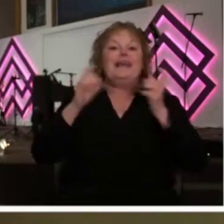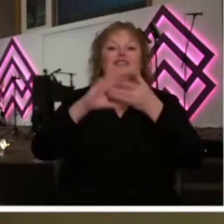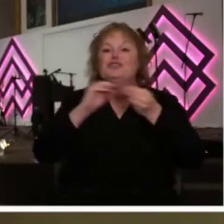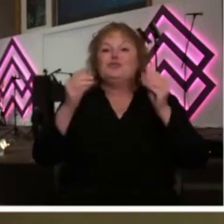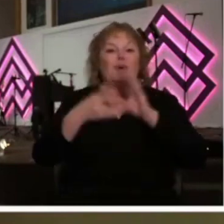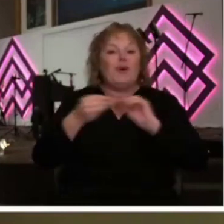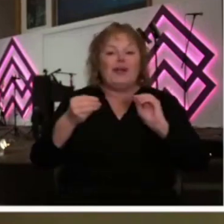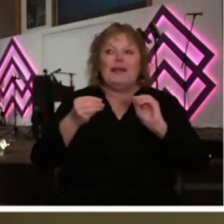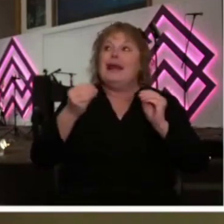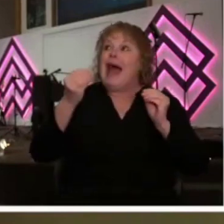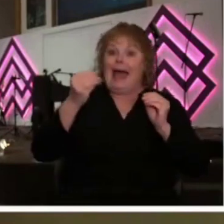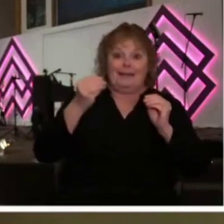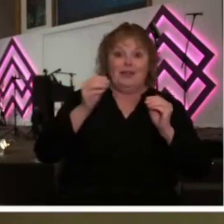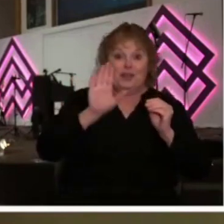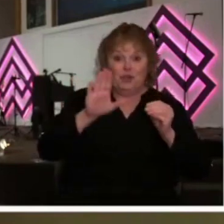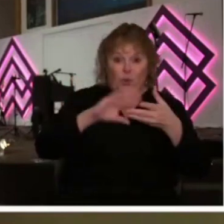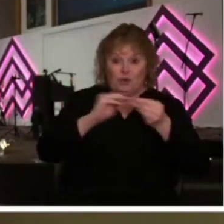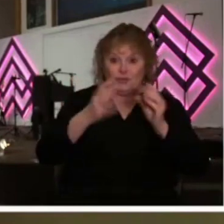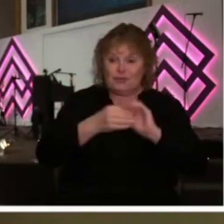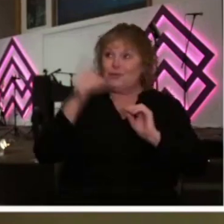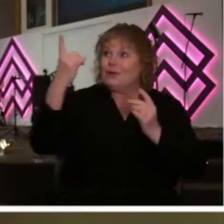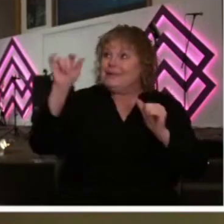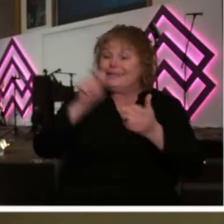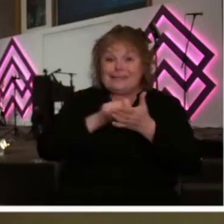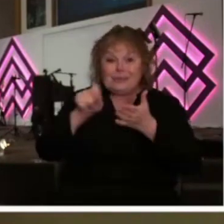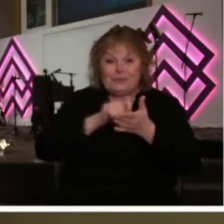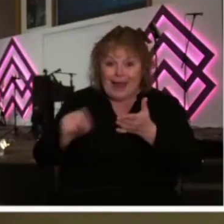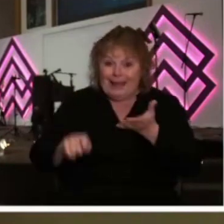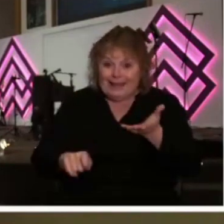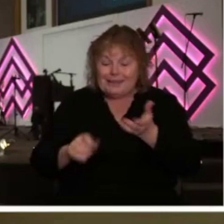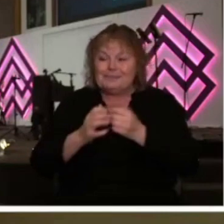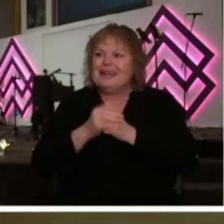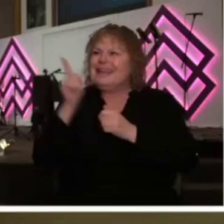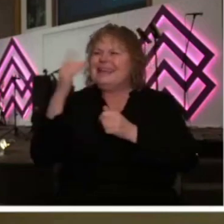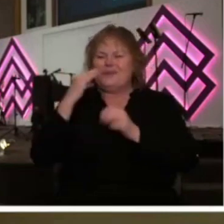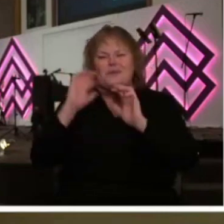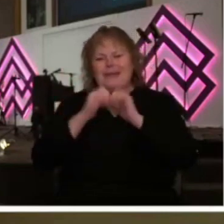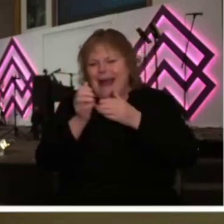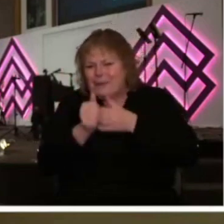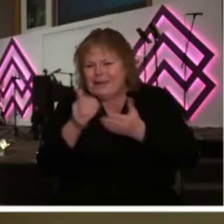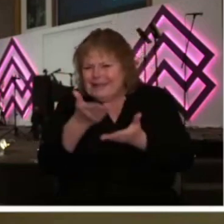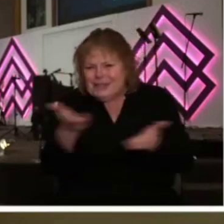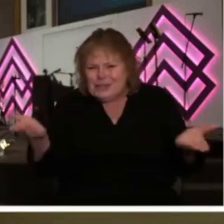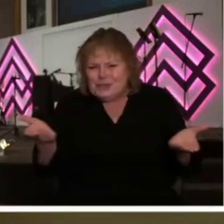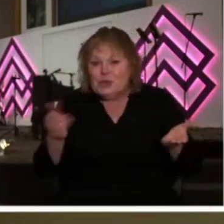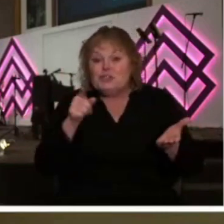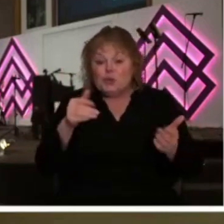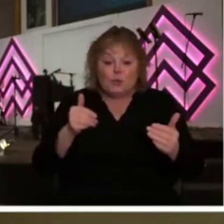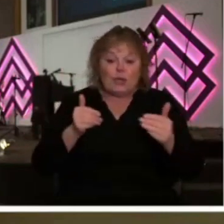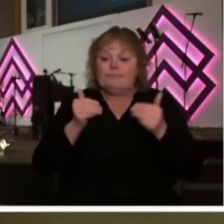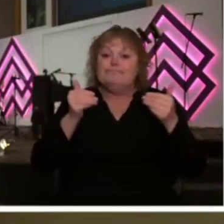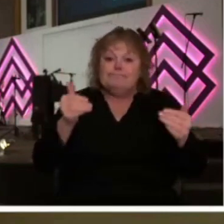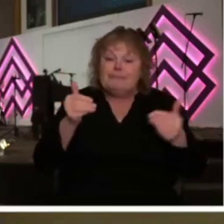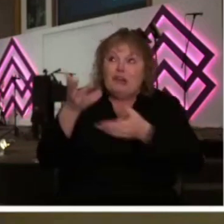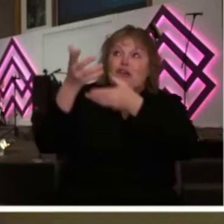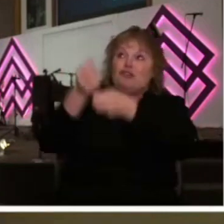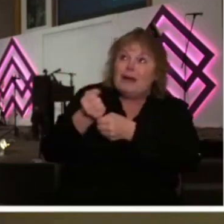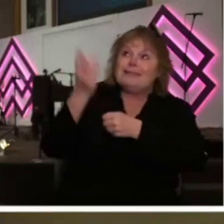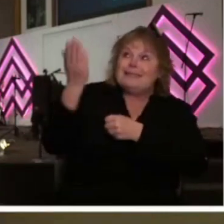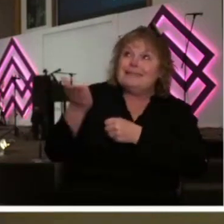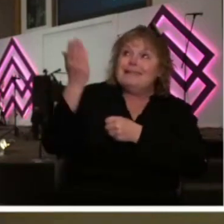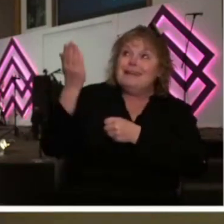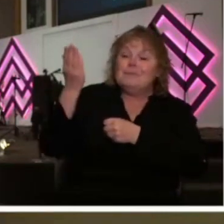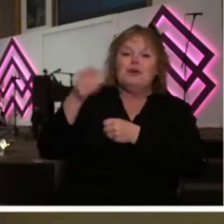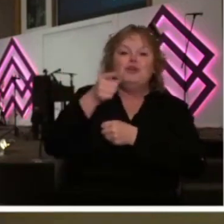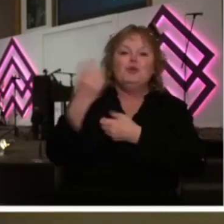your story today. He knows you well enough where to lead you and how to lead you so you can move forward by faith, trusting that you